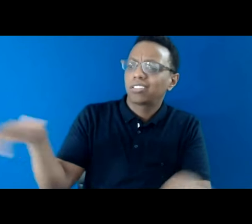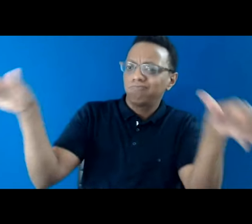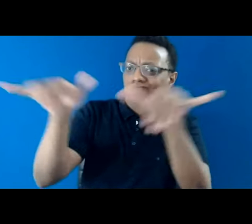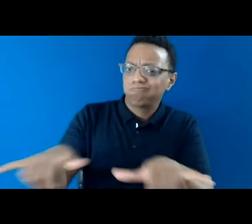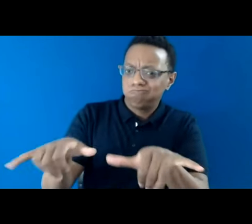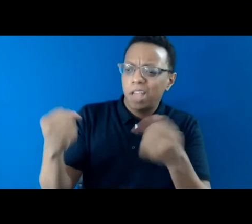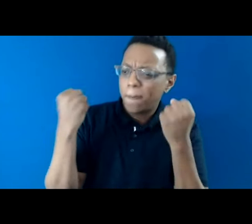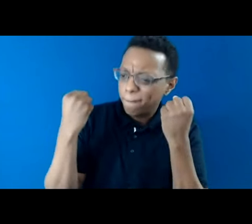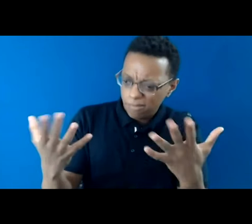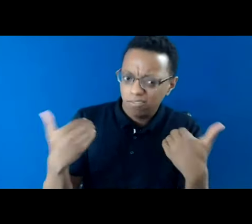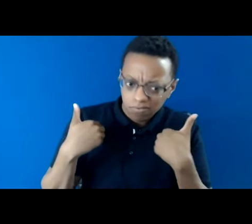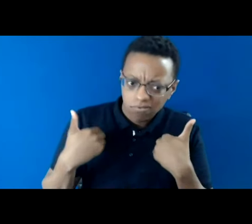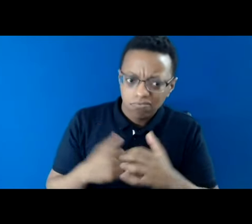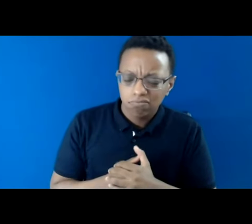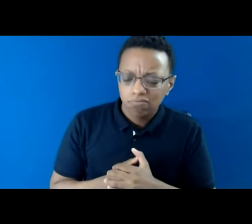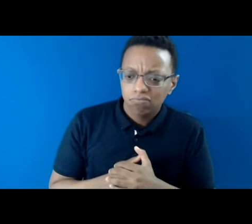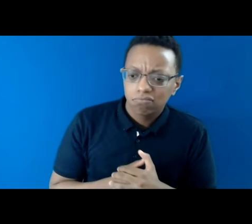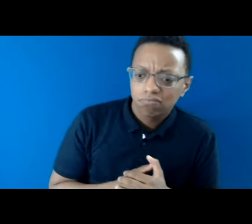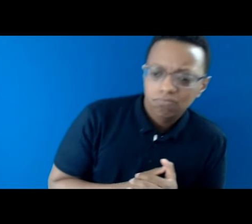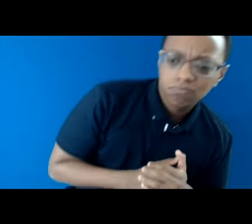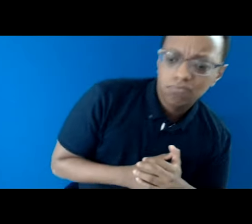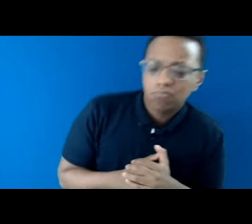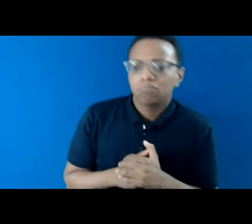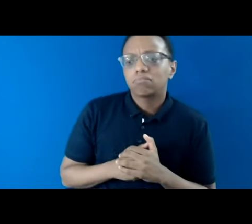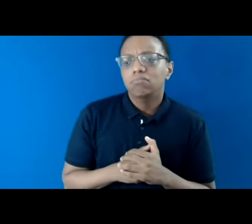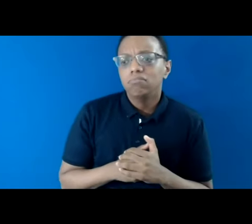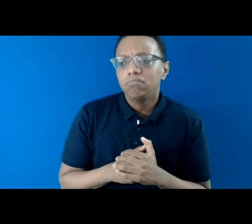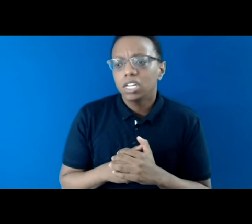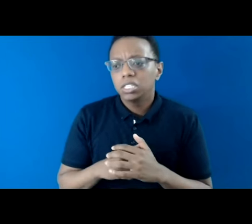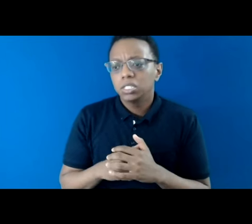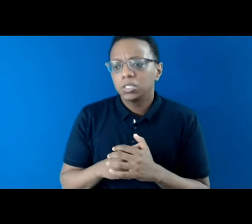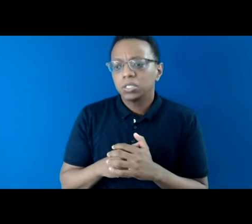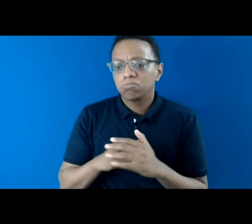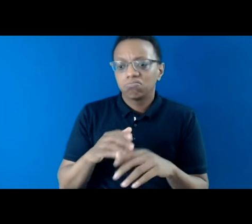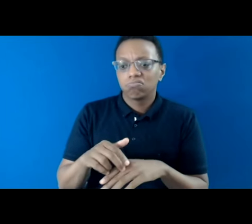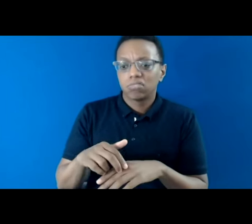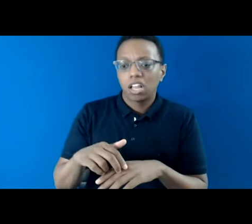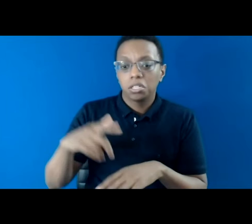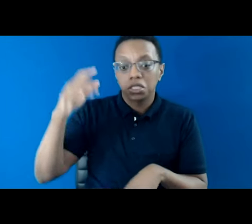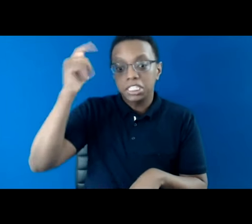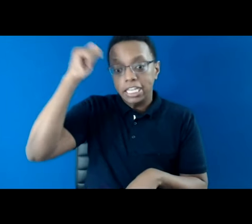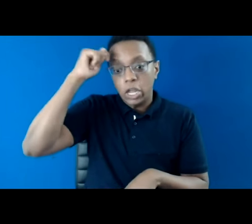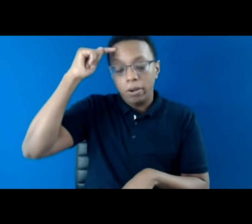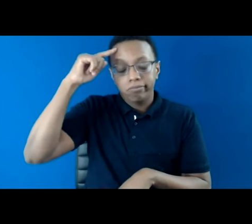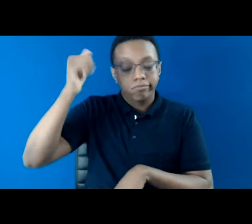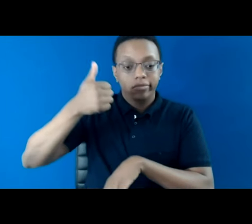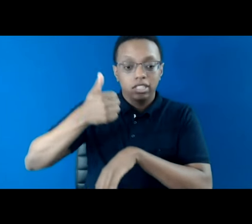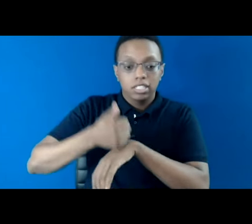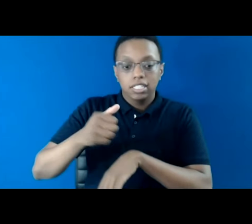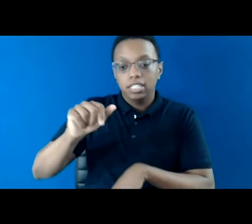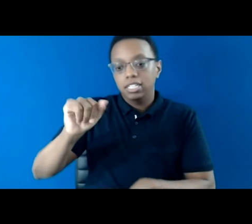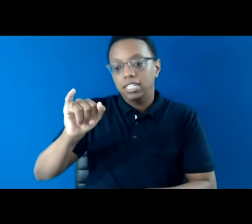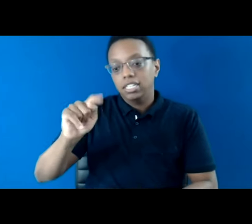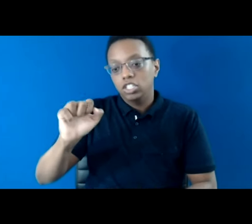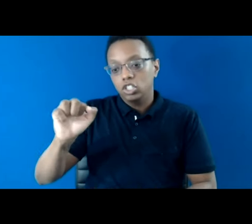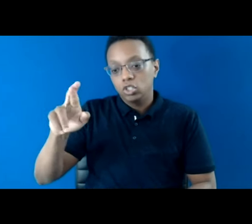so they created this theory that an intersex nature is primitive and